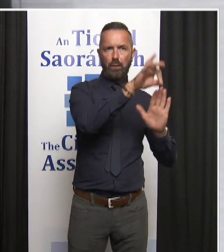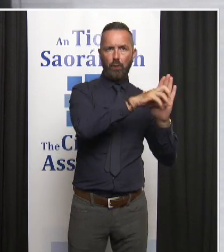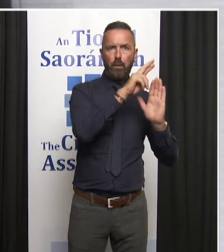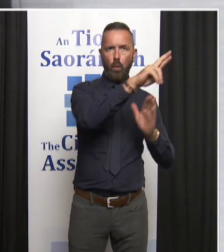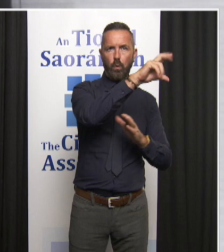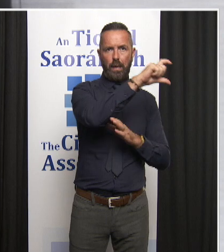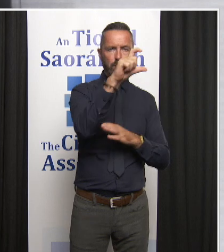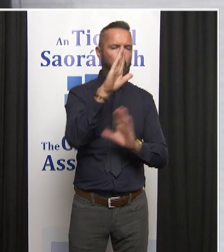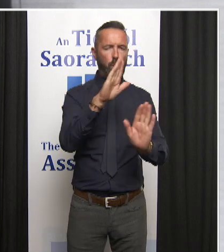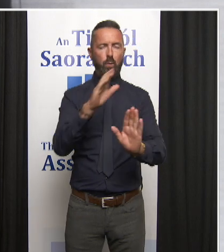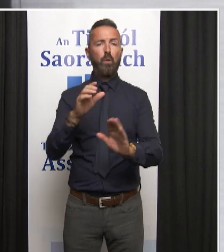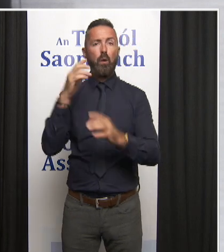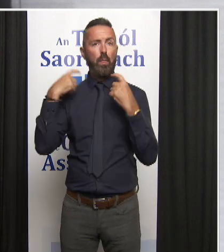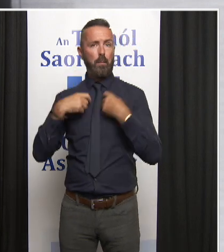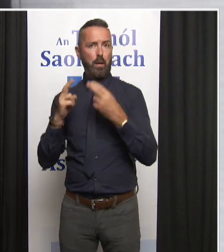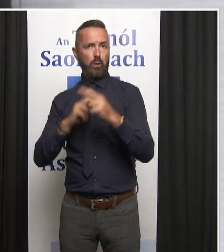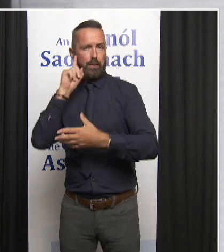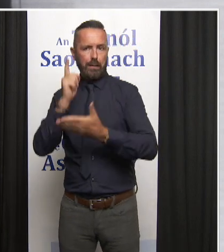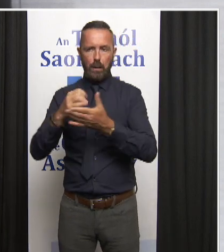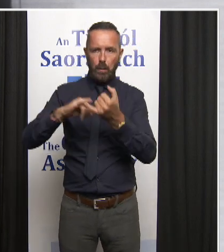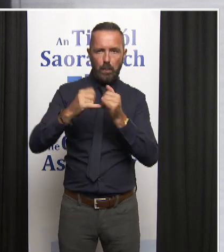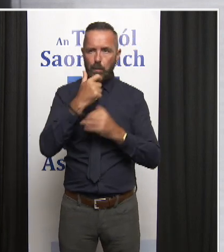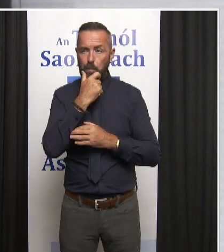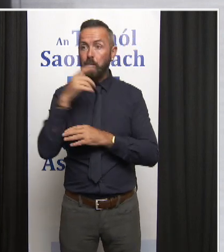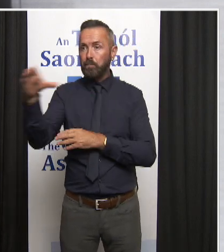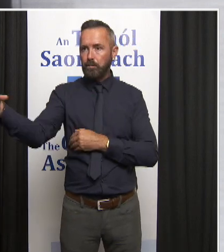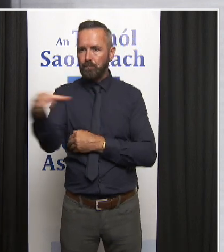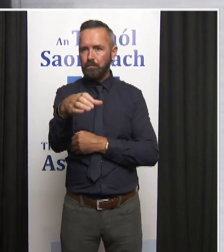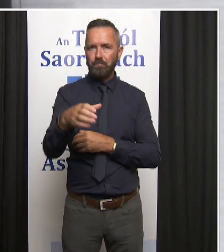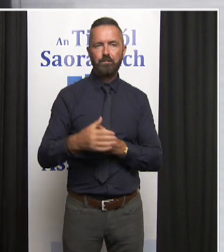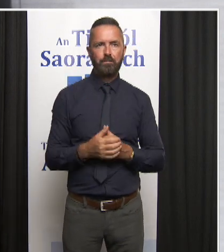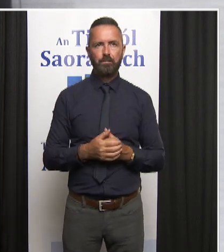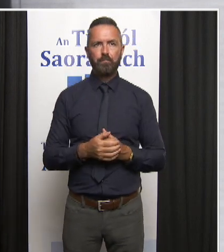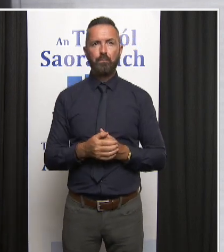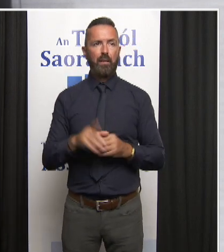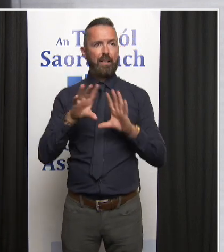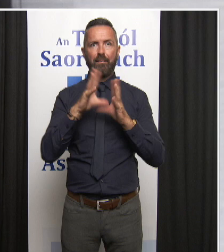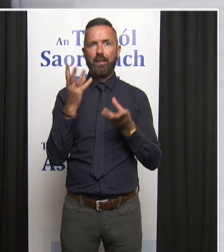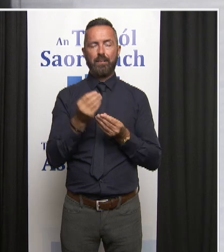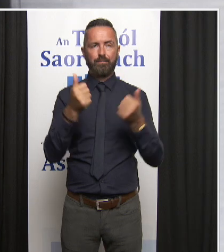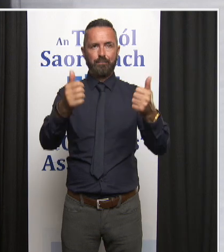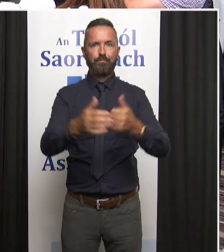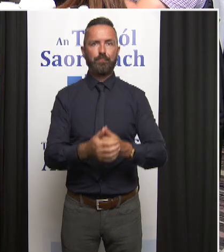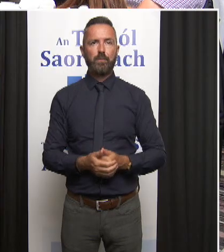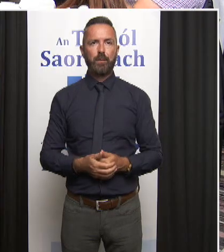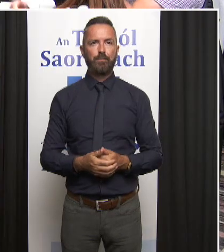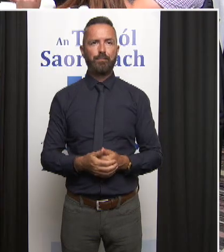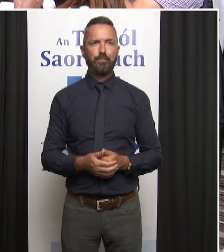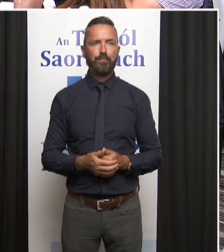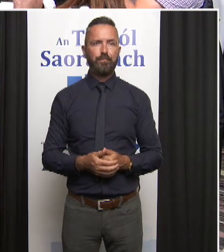mayor gets to choose that senior civil servant who helps operate. And that's everything. Yeah. Okay. Excellent.